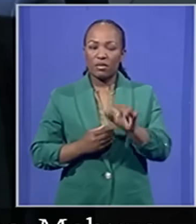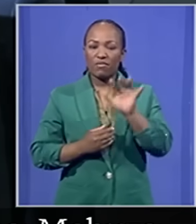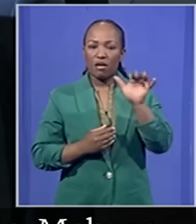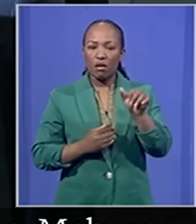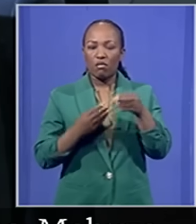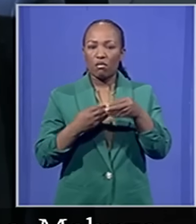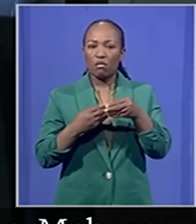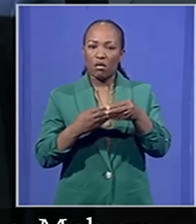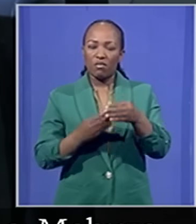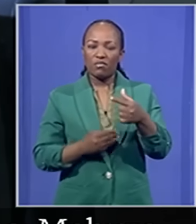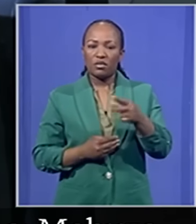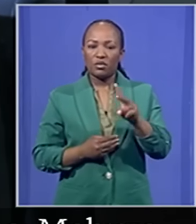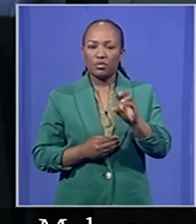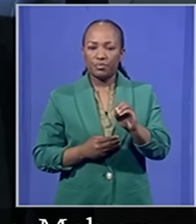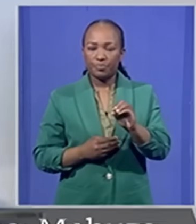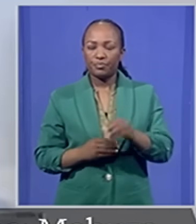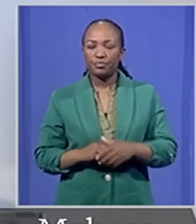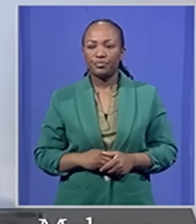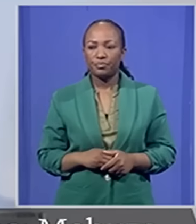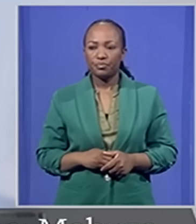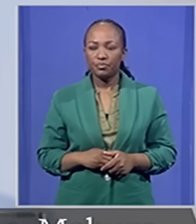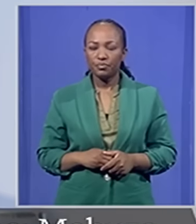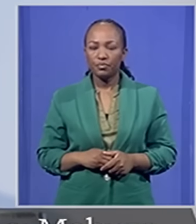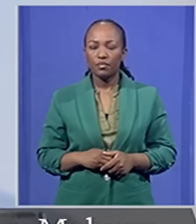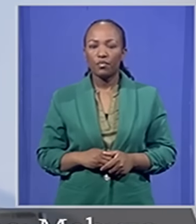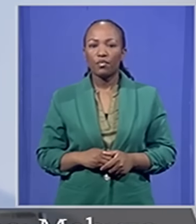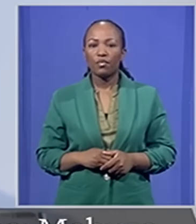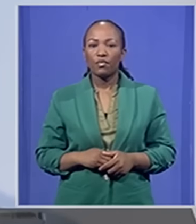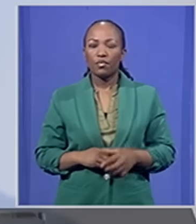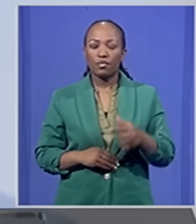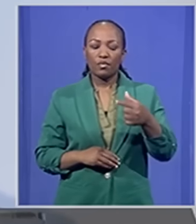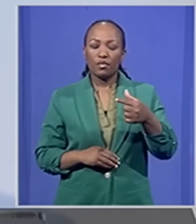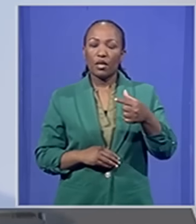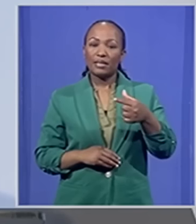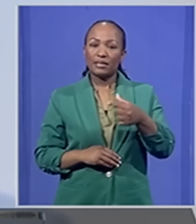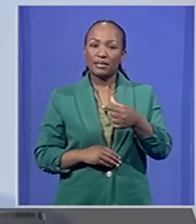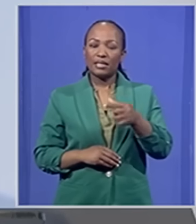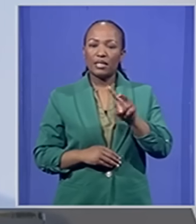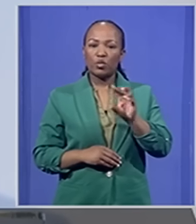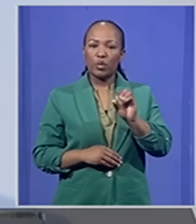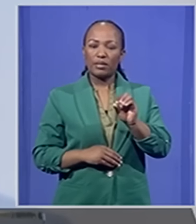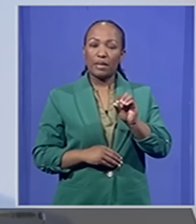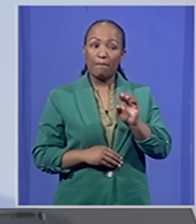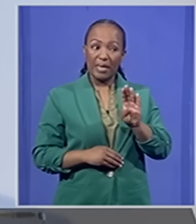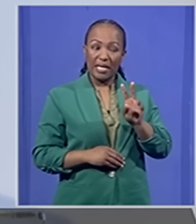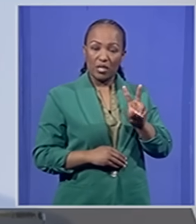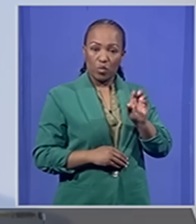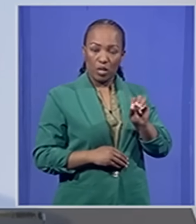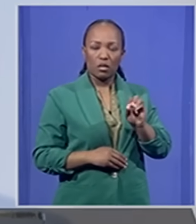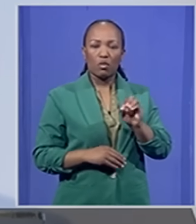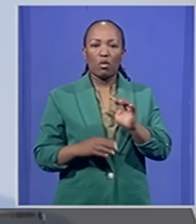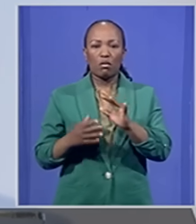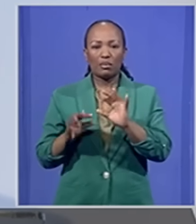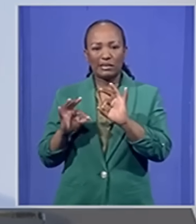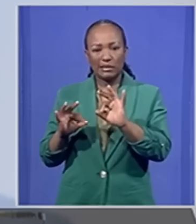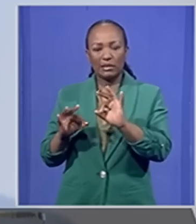jwa G20. G20 recommendations lay a strong foundation for the G20 to cohere around